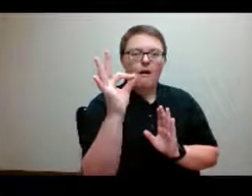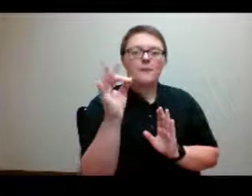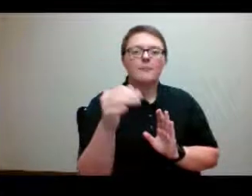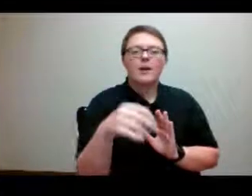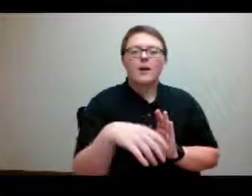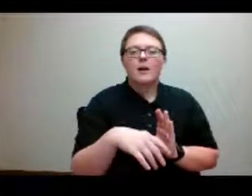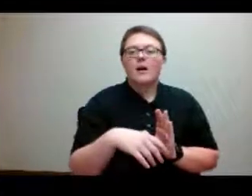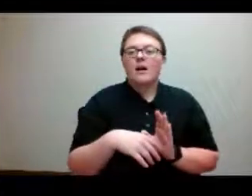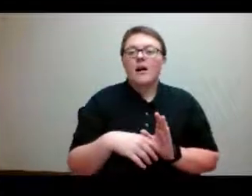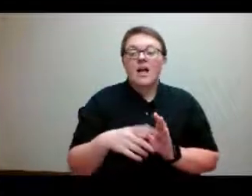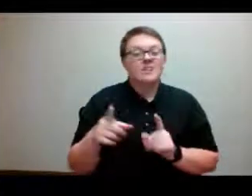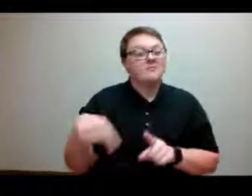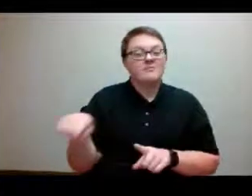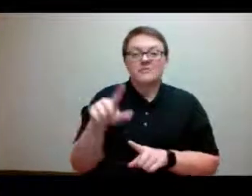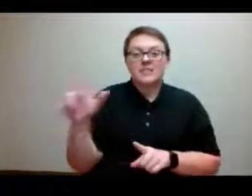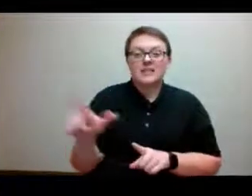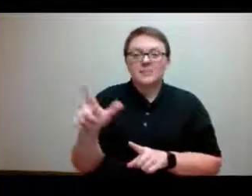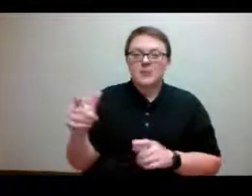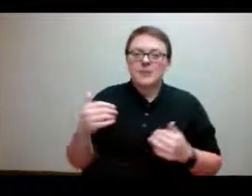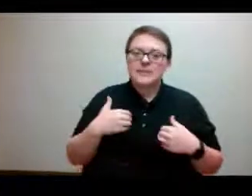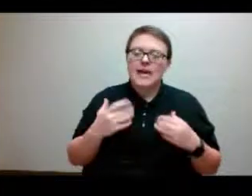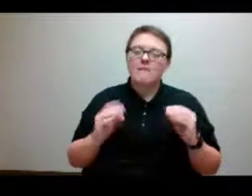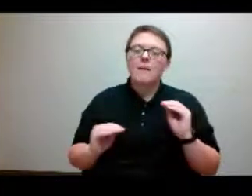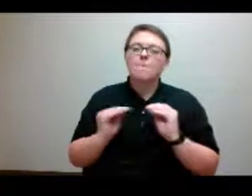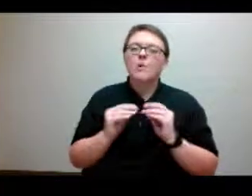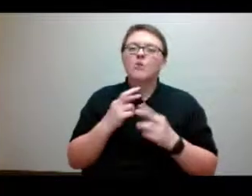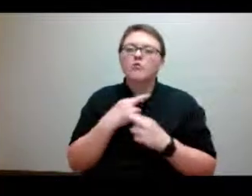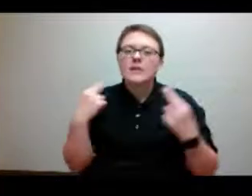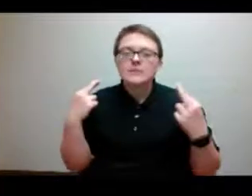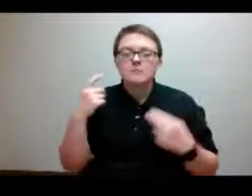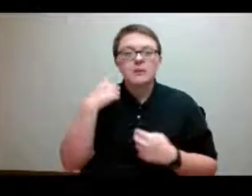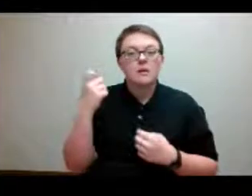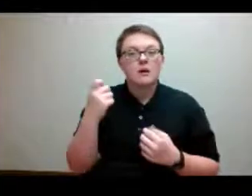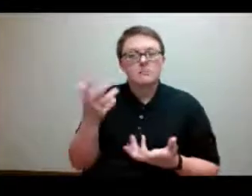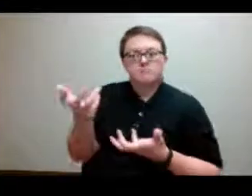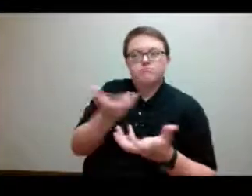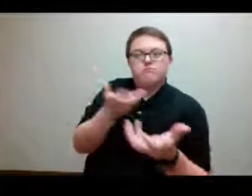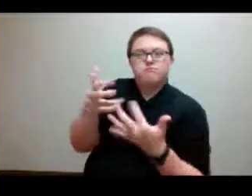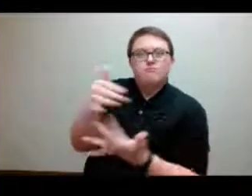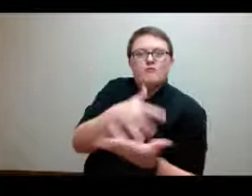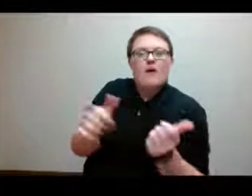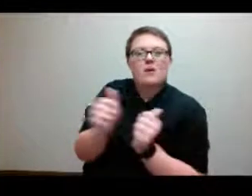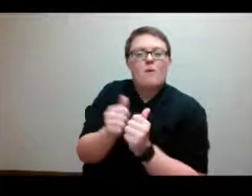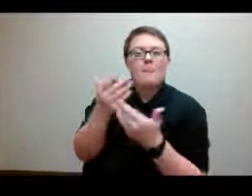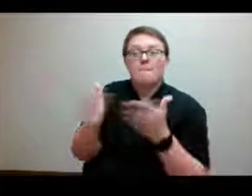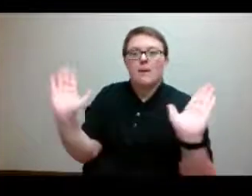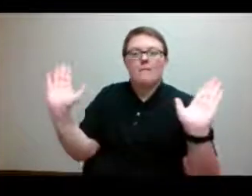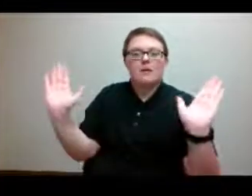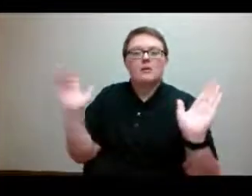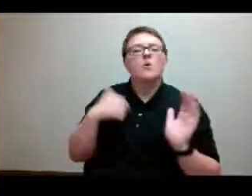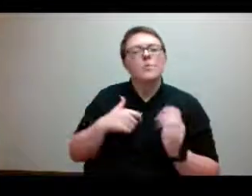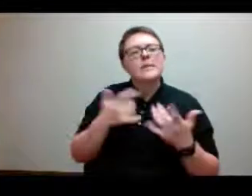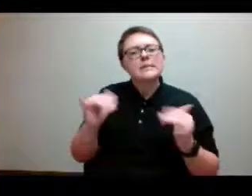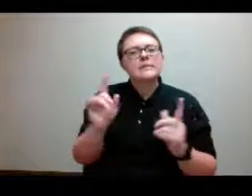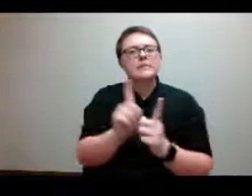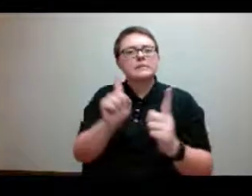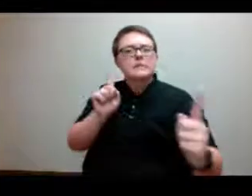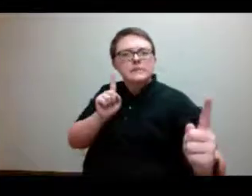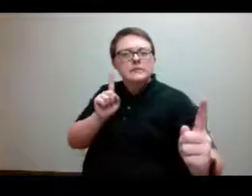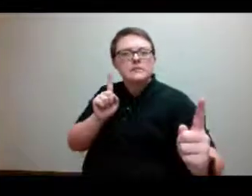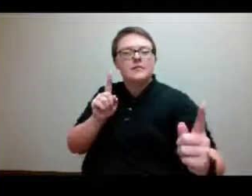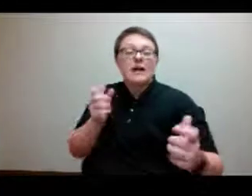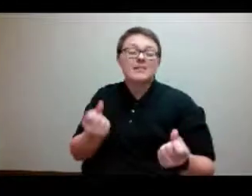people, took some additional risks by interacting with the public. We maintained social distancing and as much as it